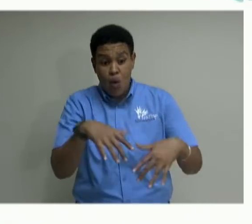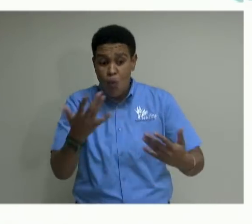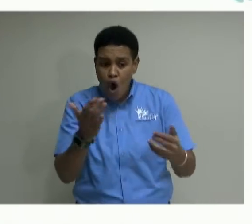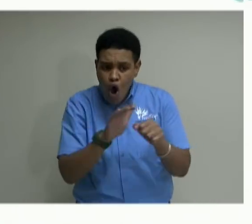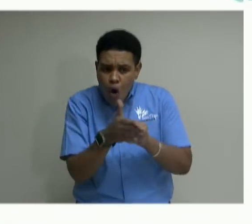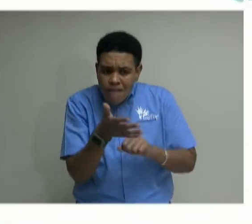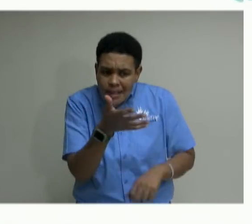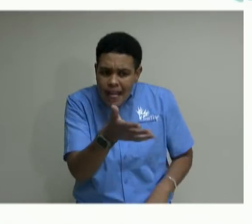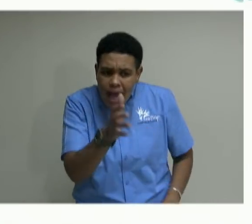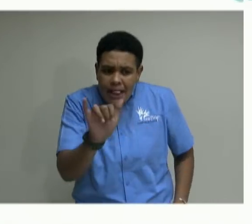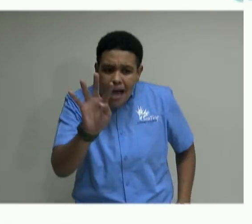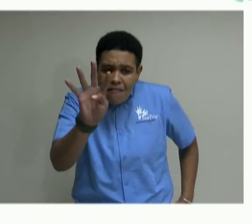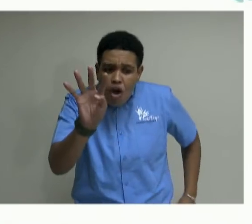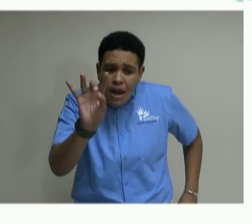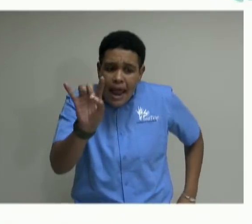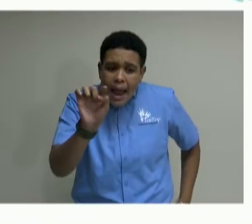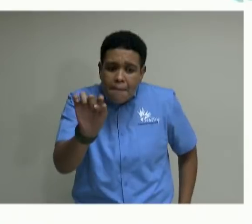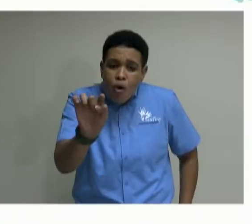and that is